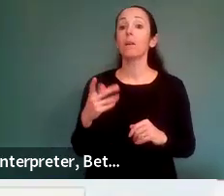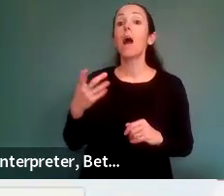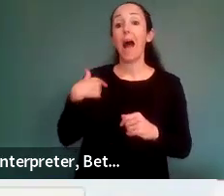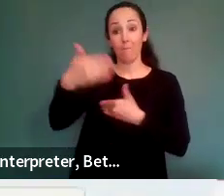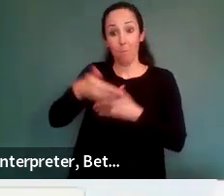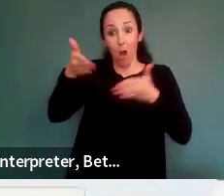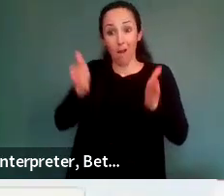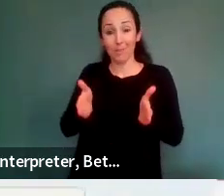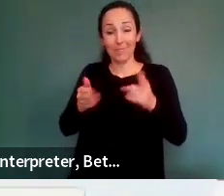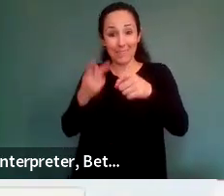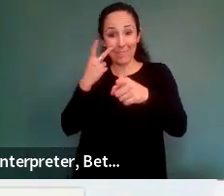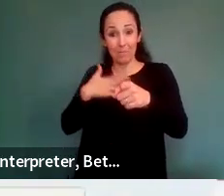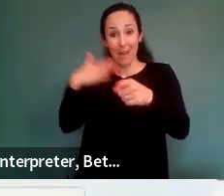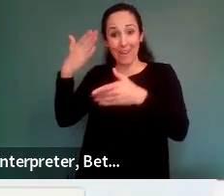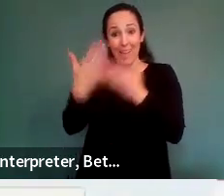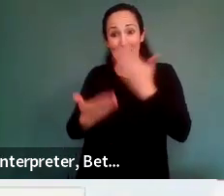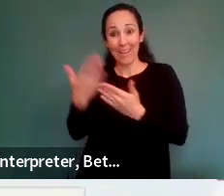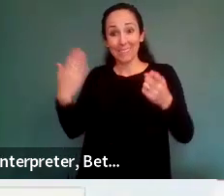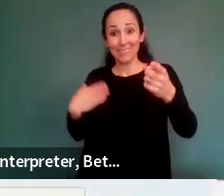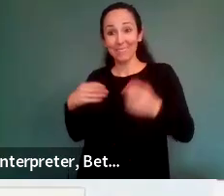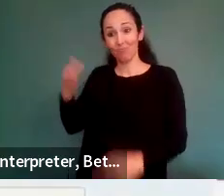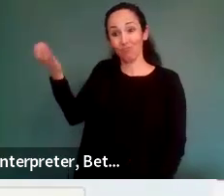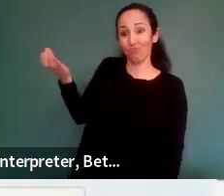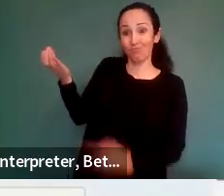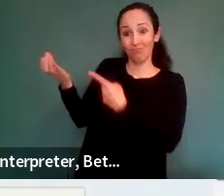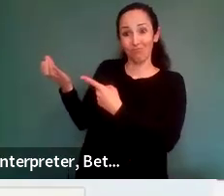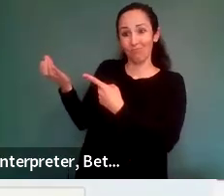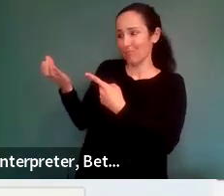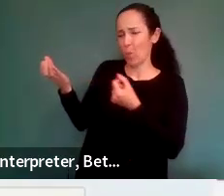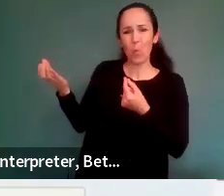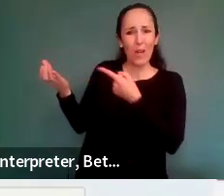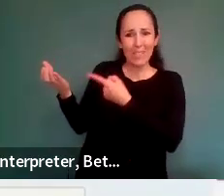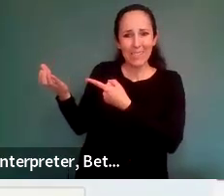hand. I don't know what this box is. Well,